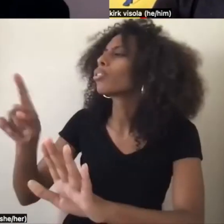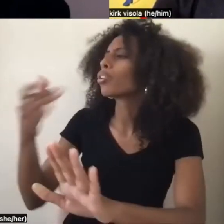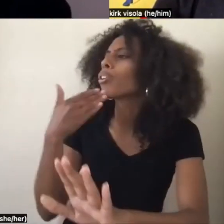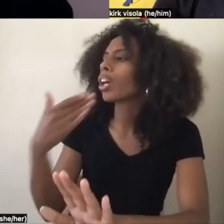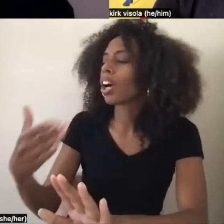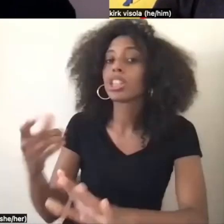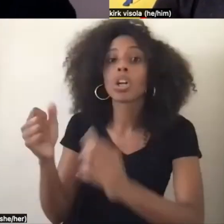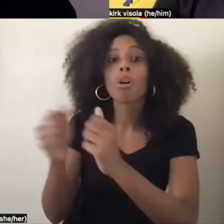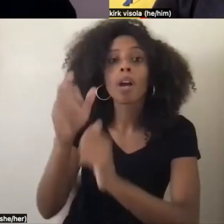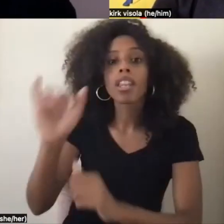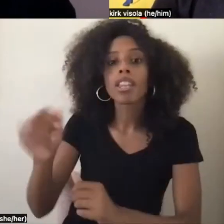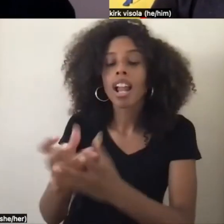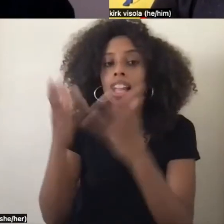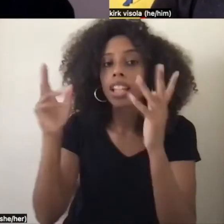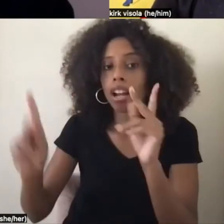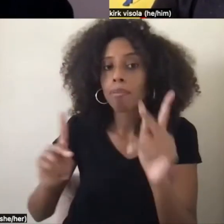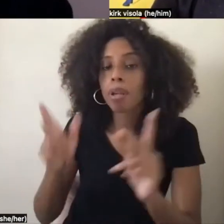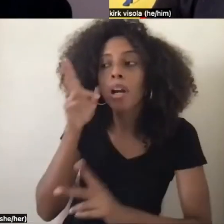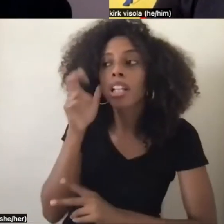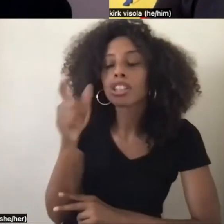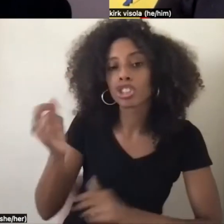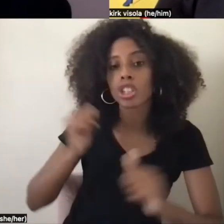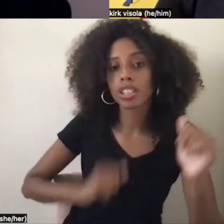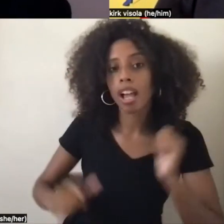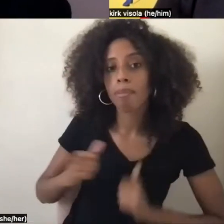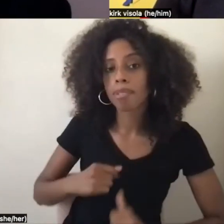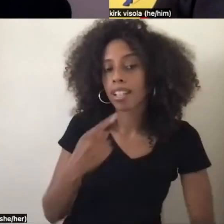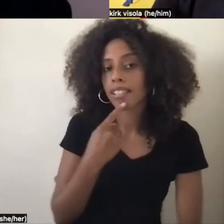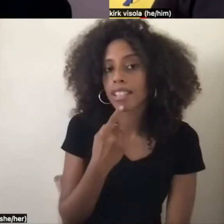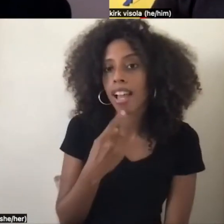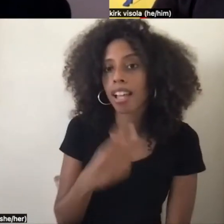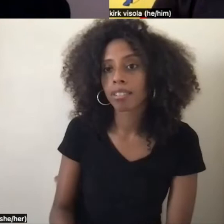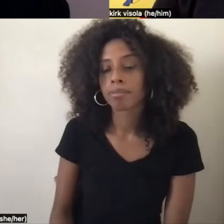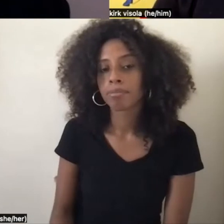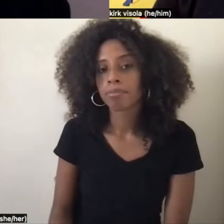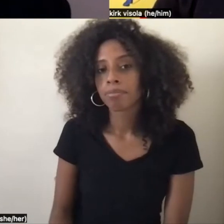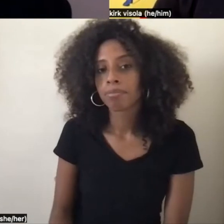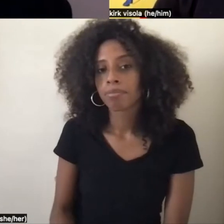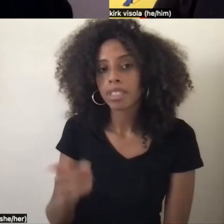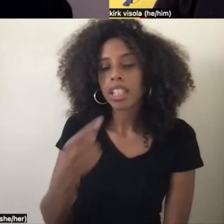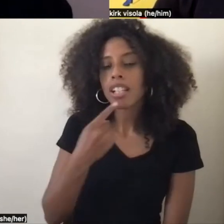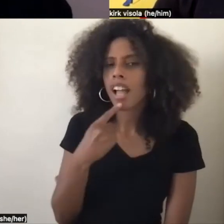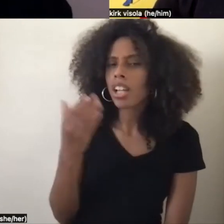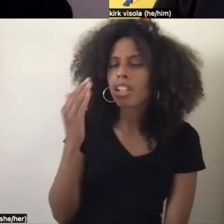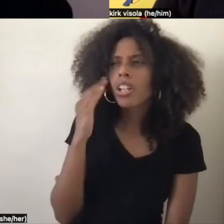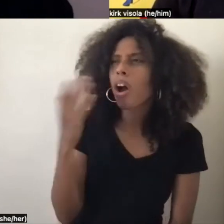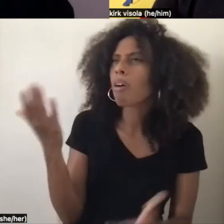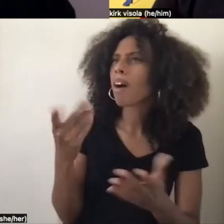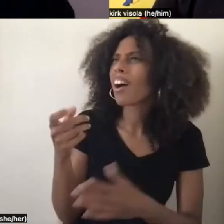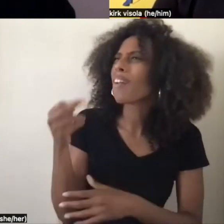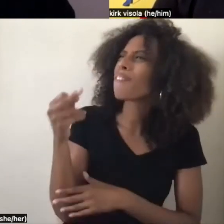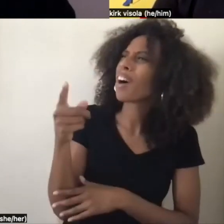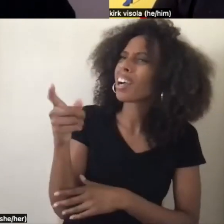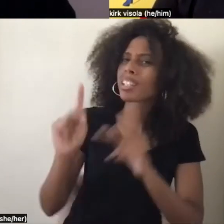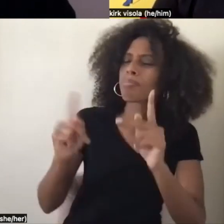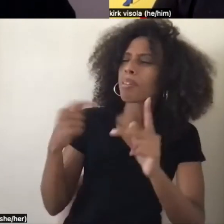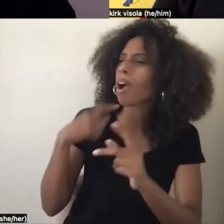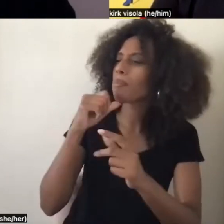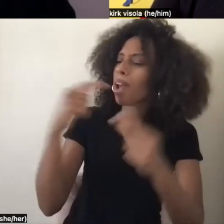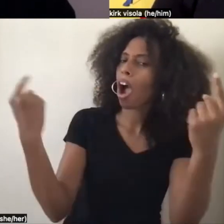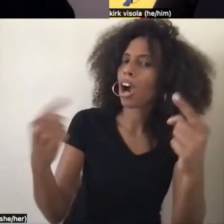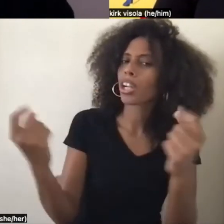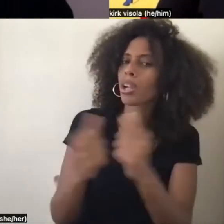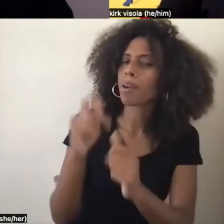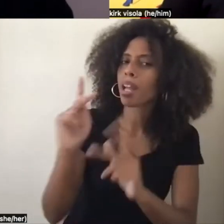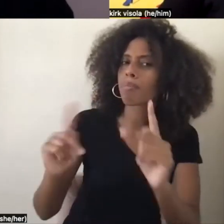of people that listen to this episode and they're mm-hmm. going to say, you know what? Fuck these people. I'm not having arguments with people no more.